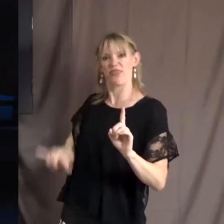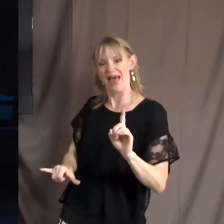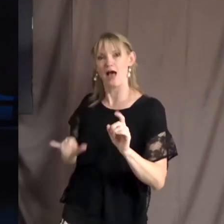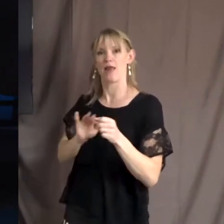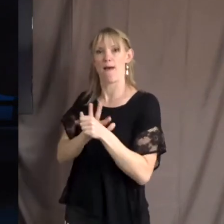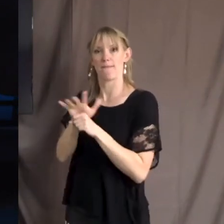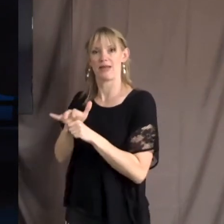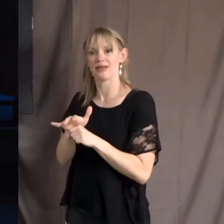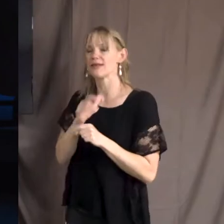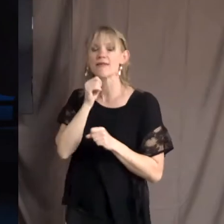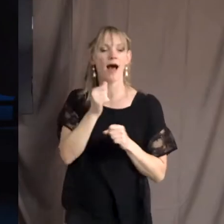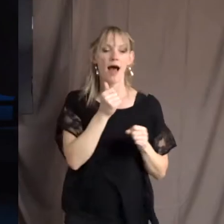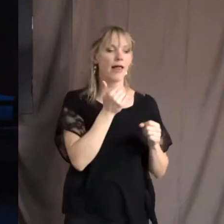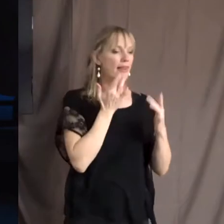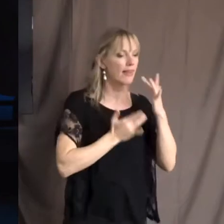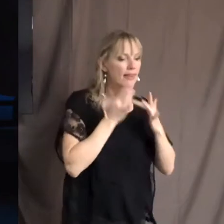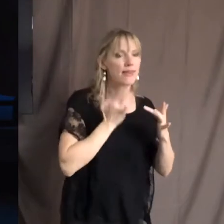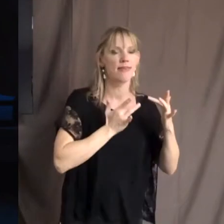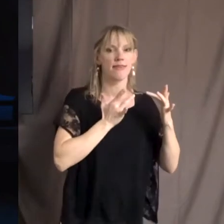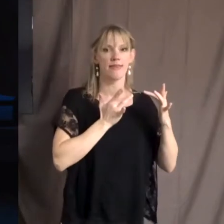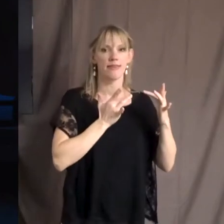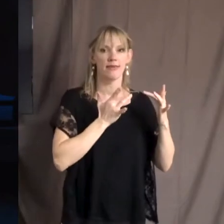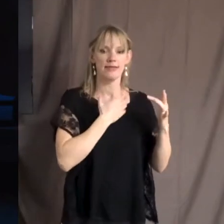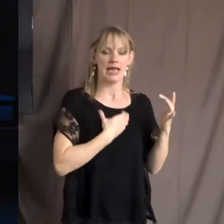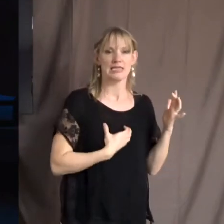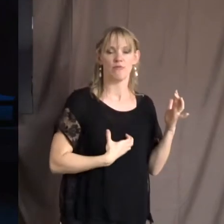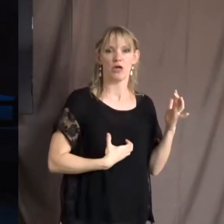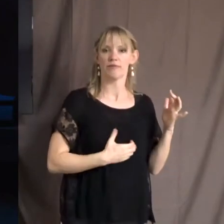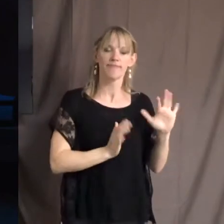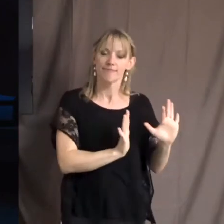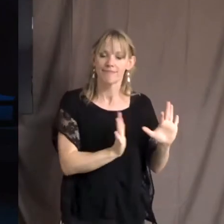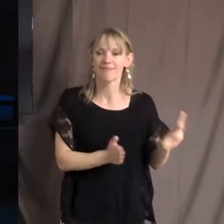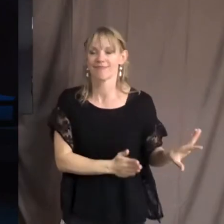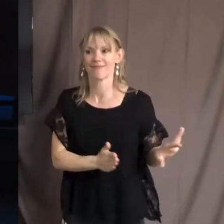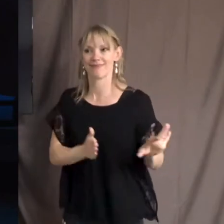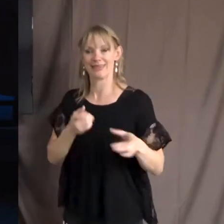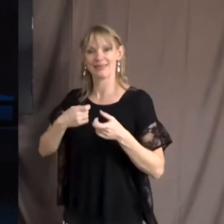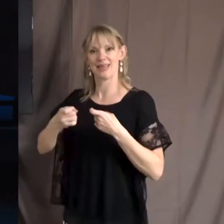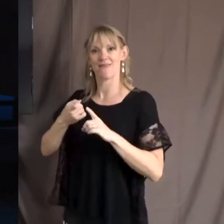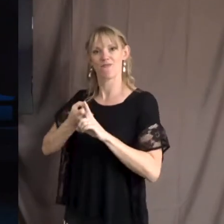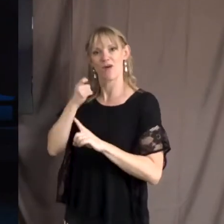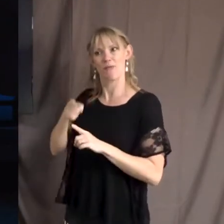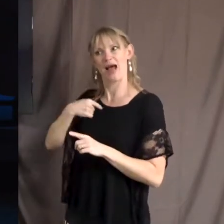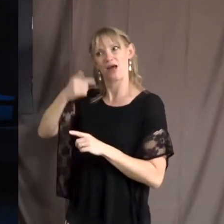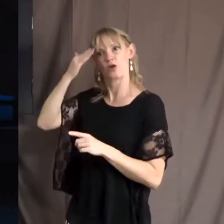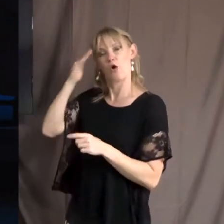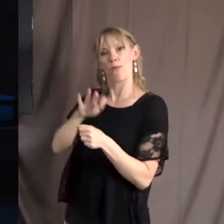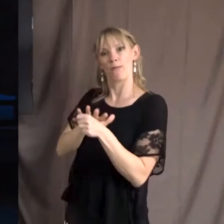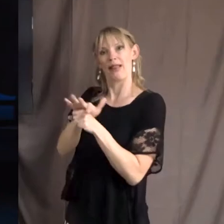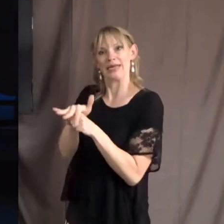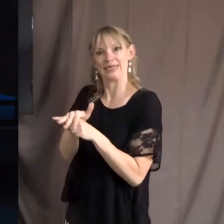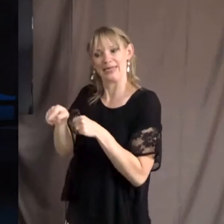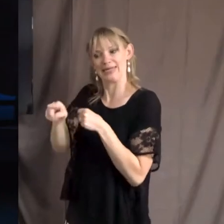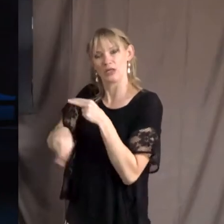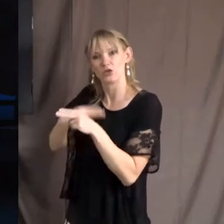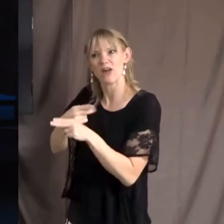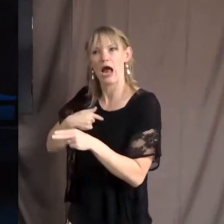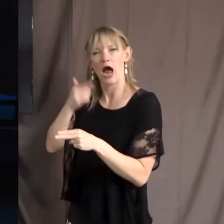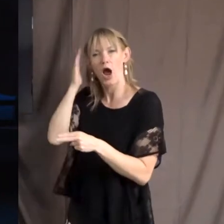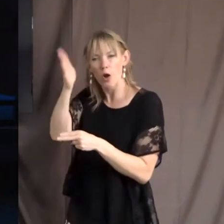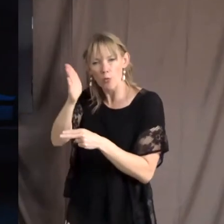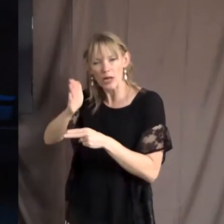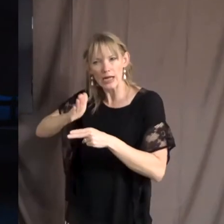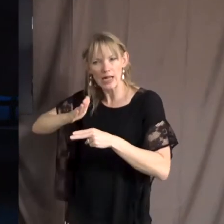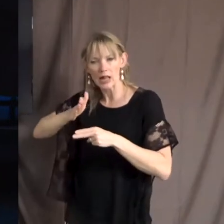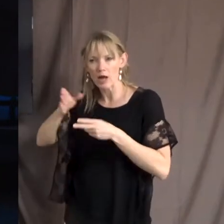need and desperation at that point. It's born out of, I know there's plenty in the universe, and I'm going to be a force and a channel that is